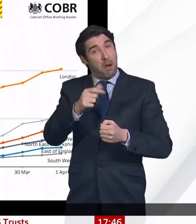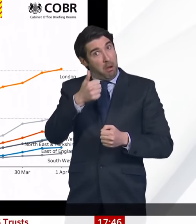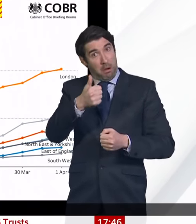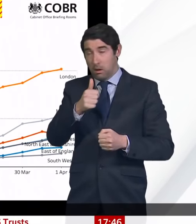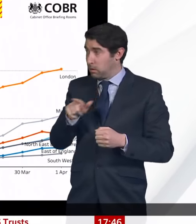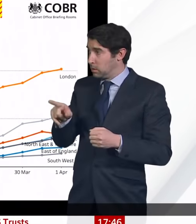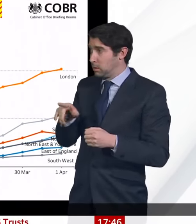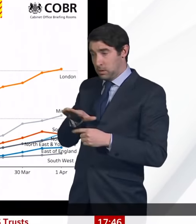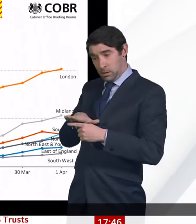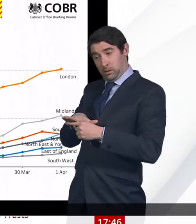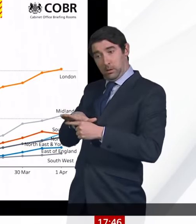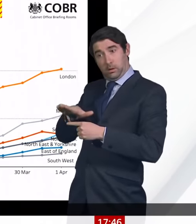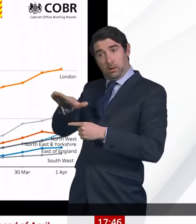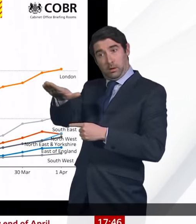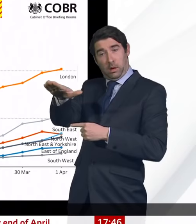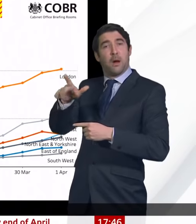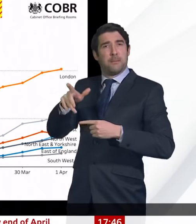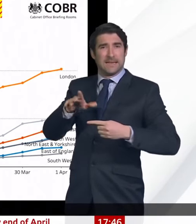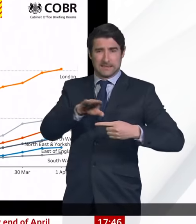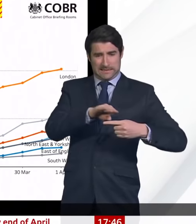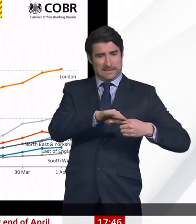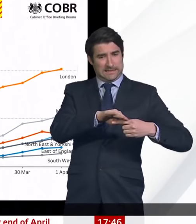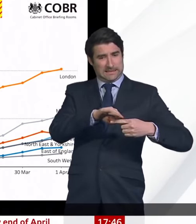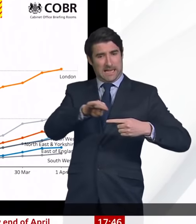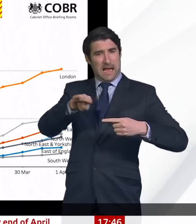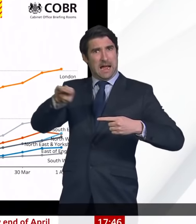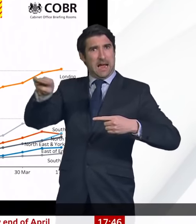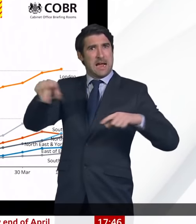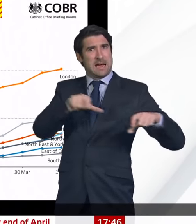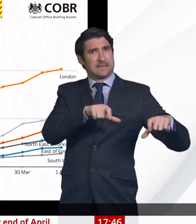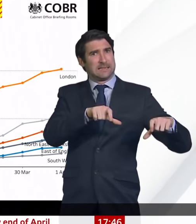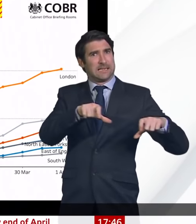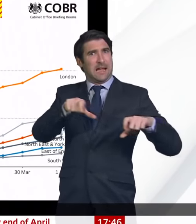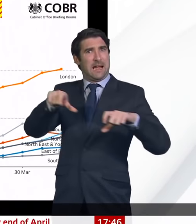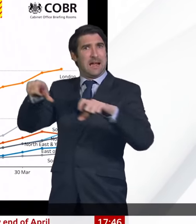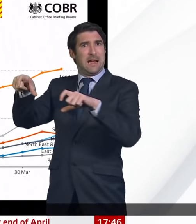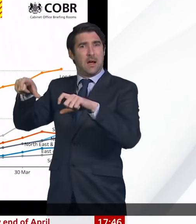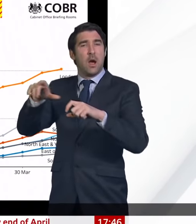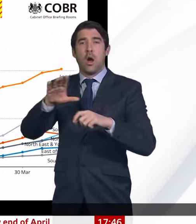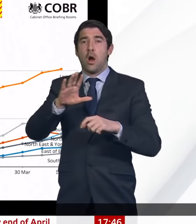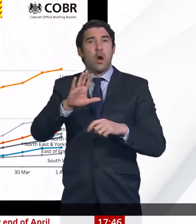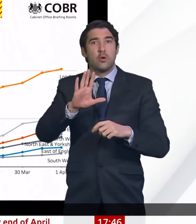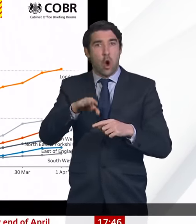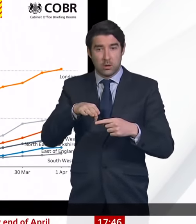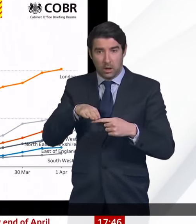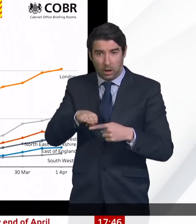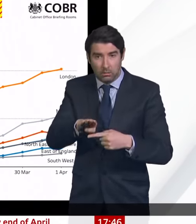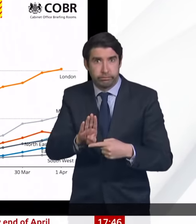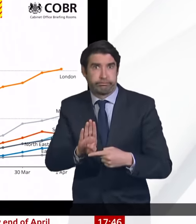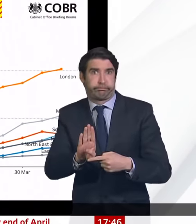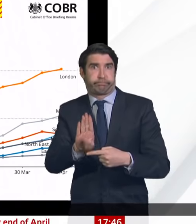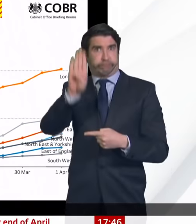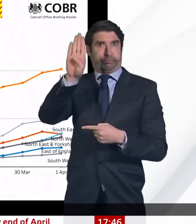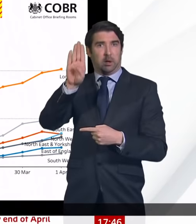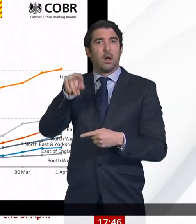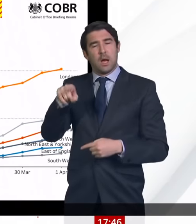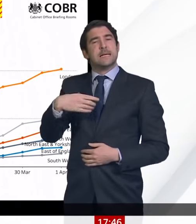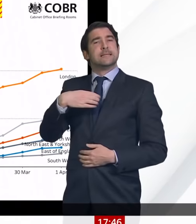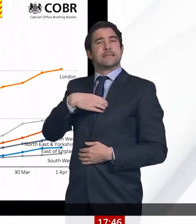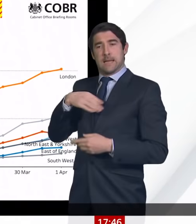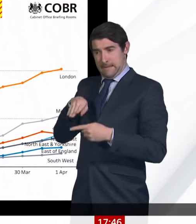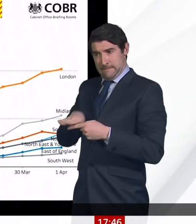goes on. And that is a good thing because it means that there is a constant level of increase. And there is some indication that going